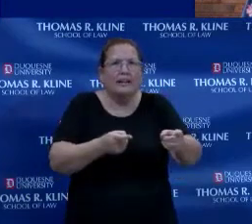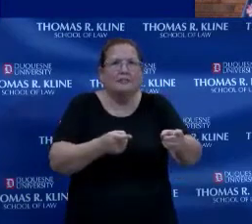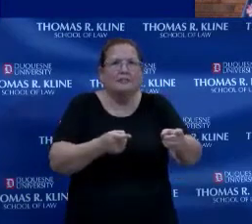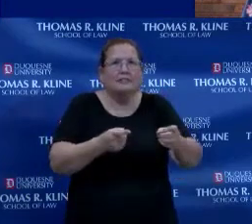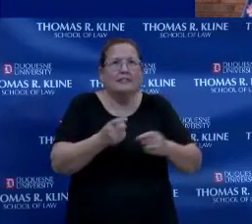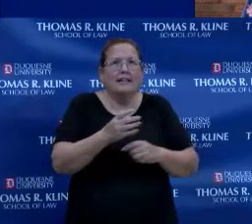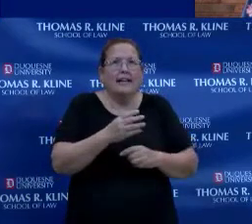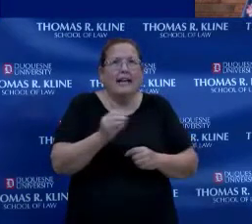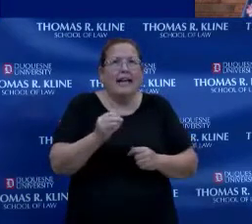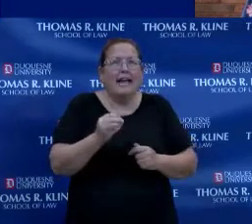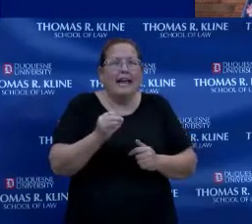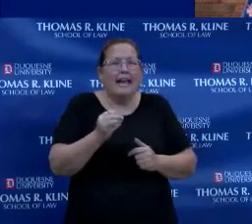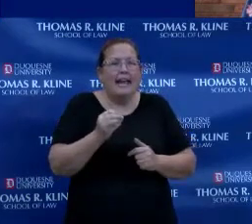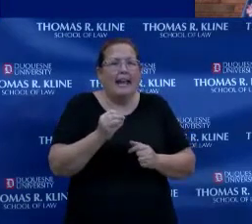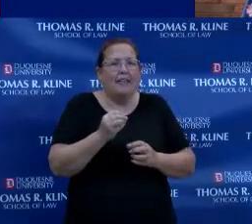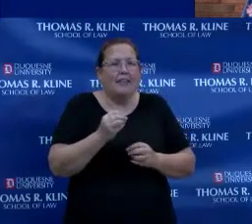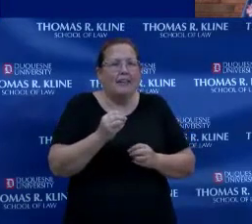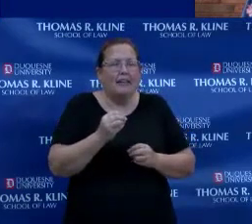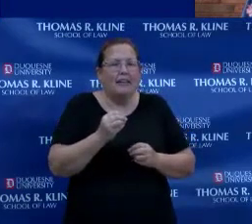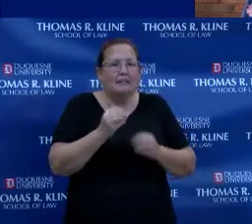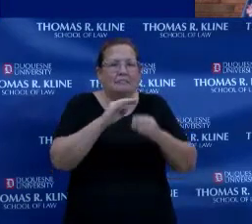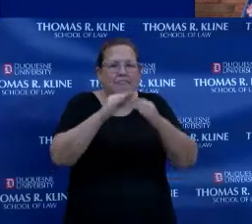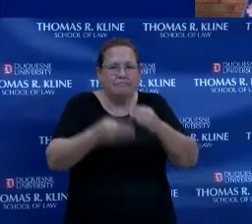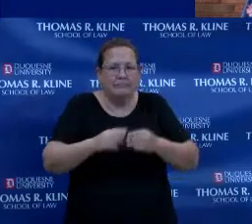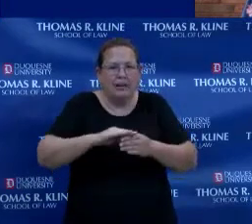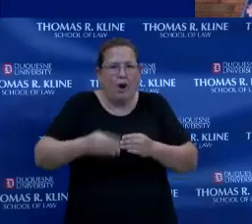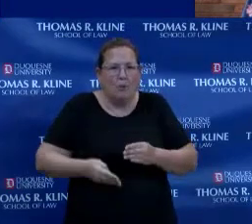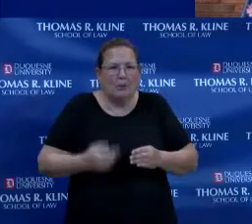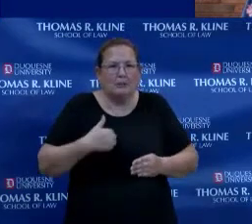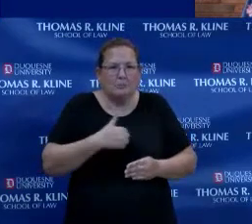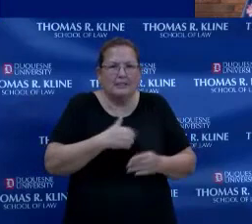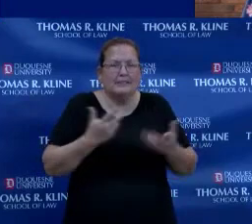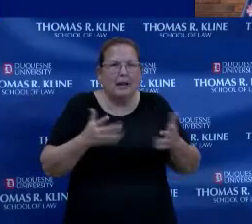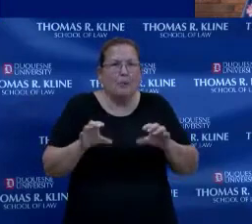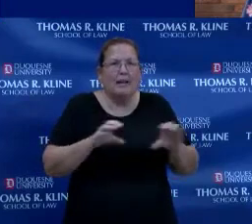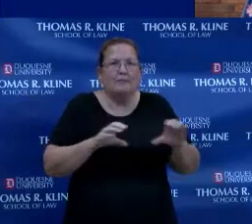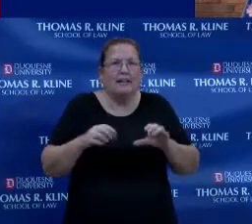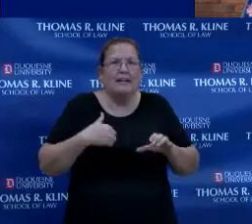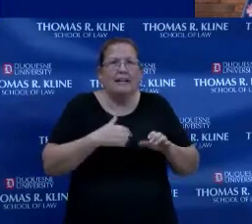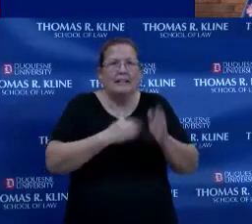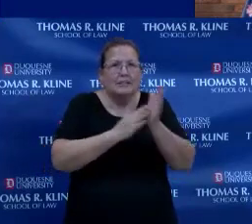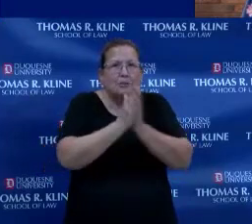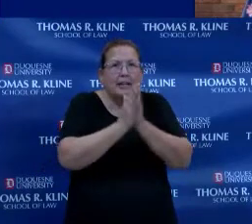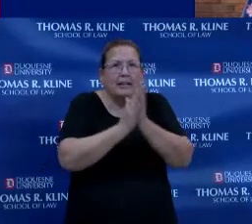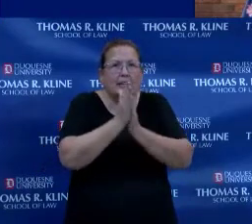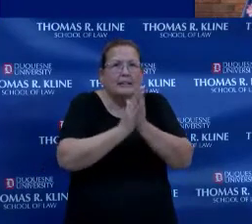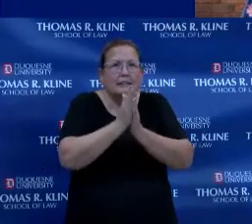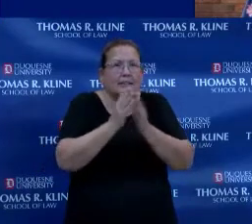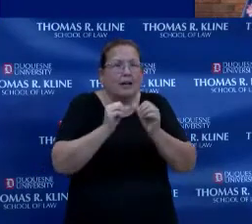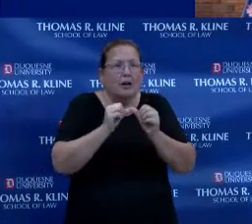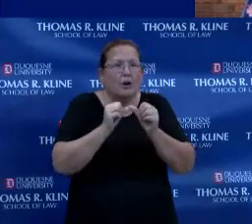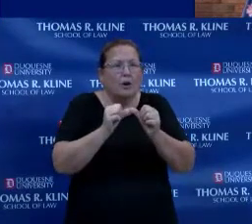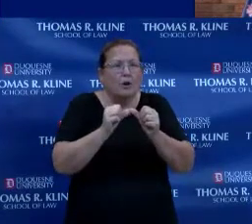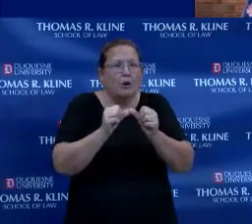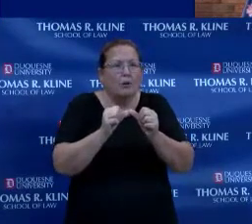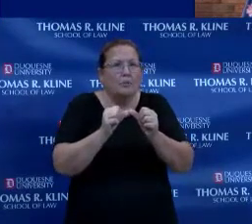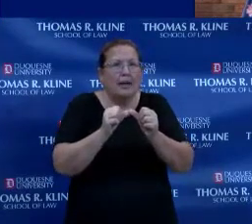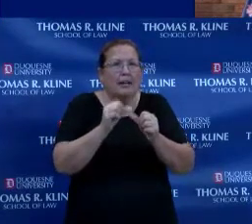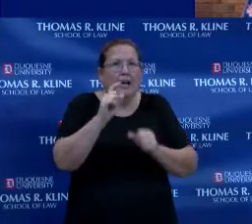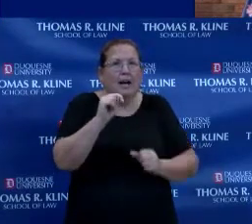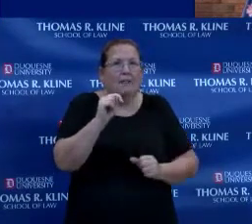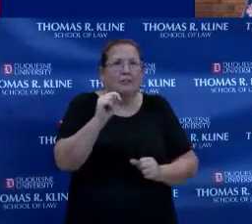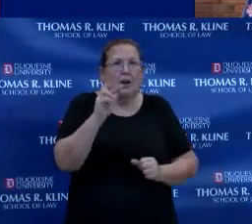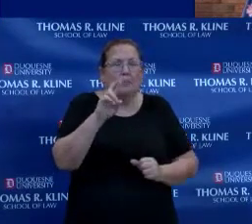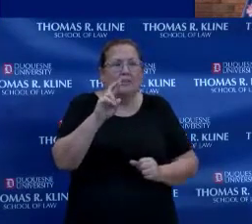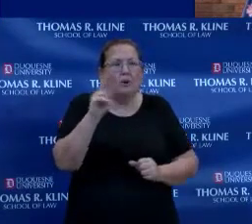the accomplishments of our most accomplished alum, we enthusiastically renamed the school the Thomas R. Kline School of